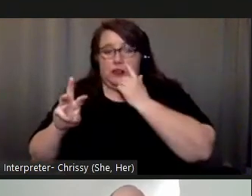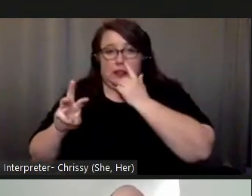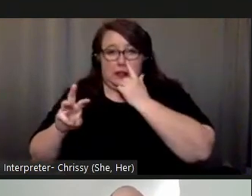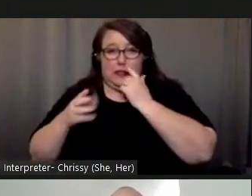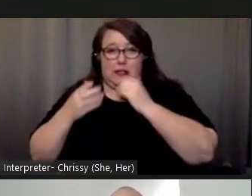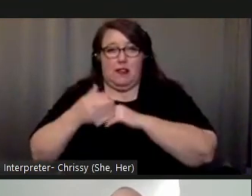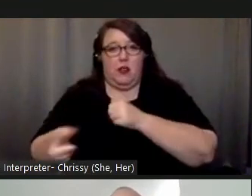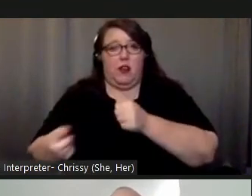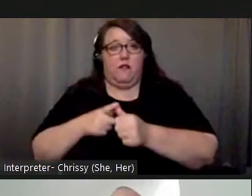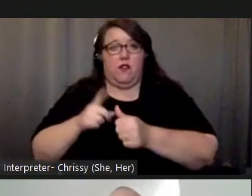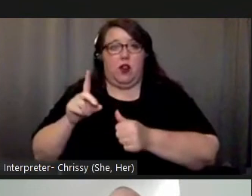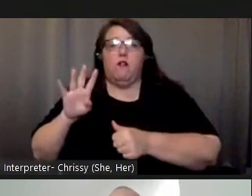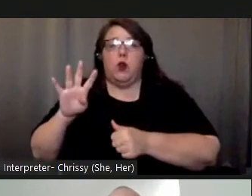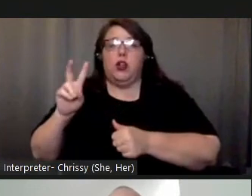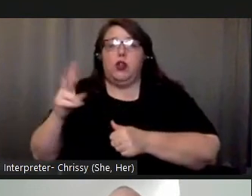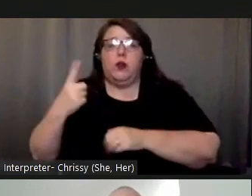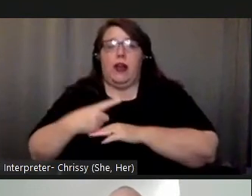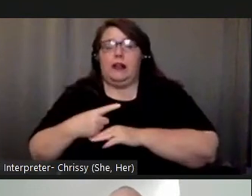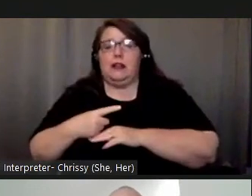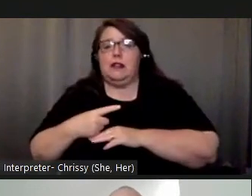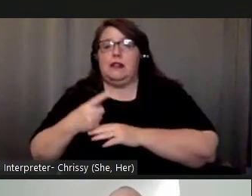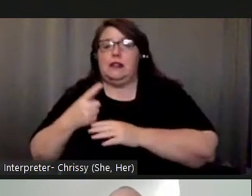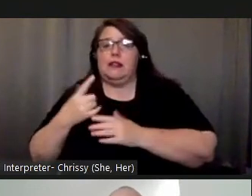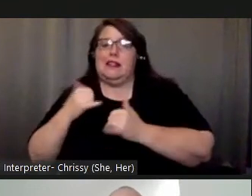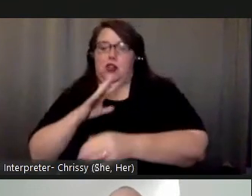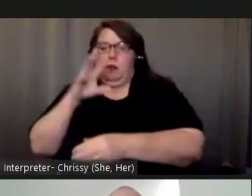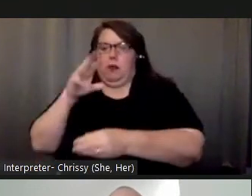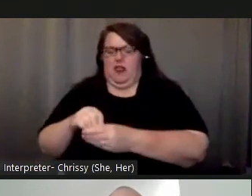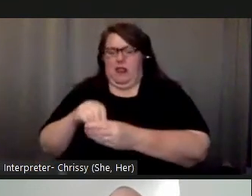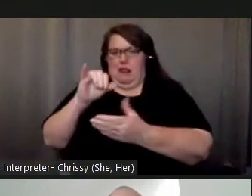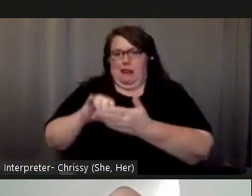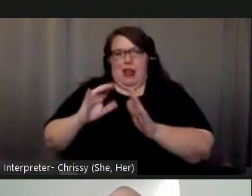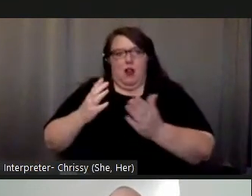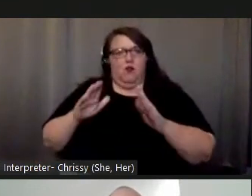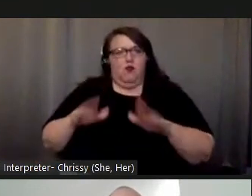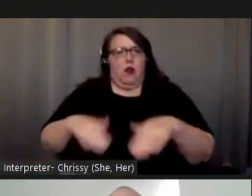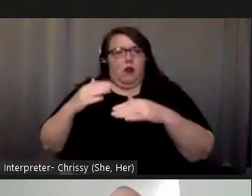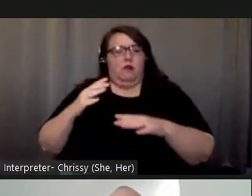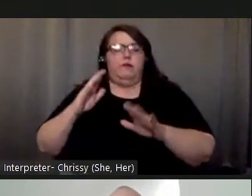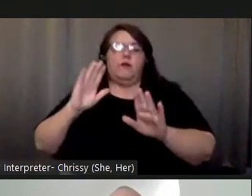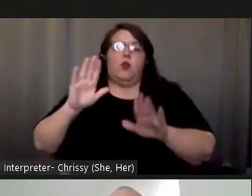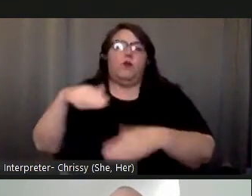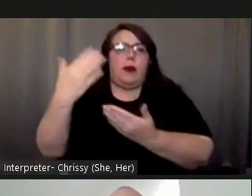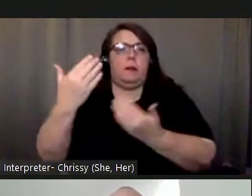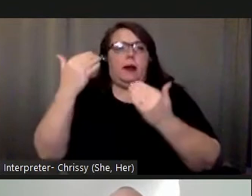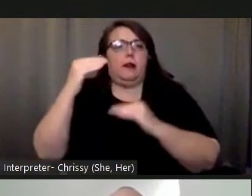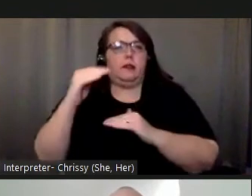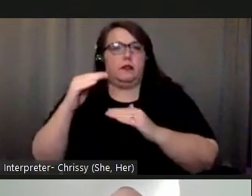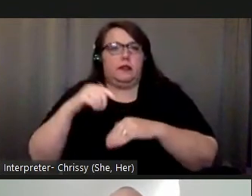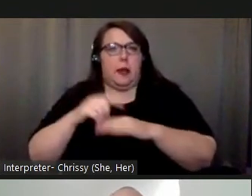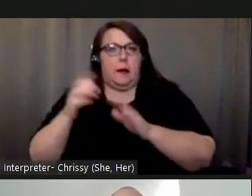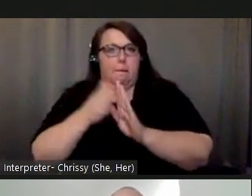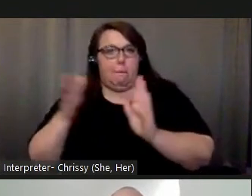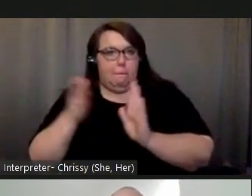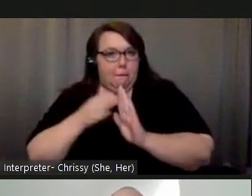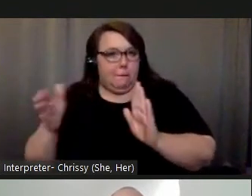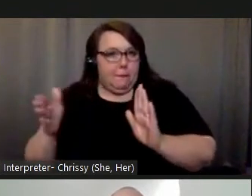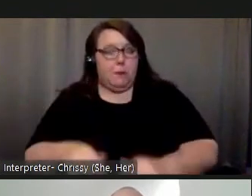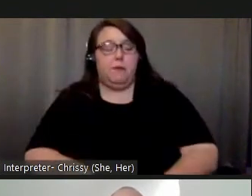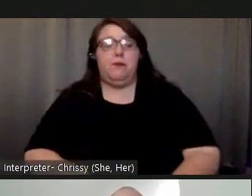dose and still be within what their recommended area was. And to date, we're not hearing from our